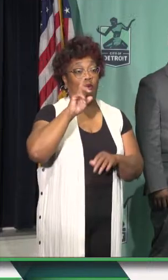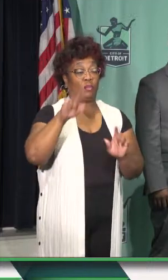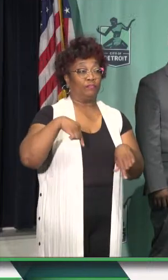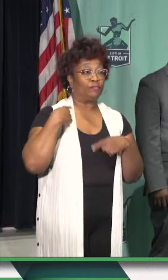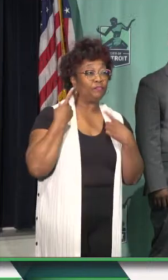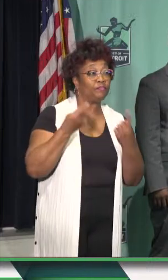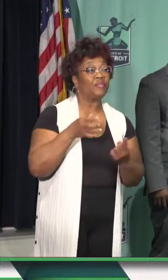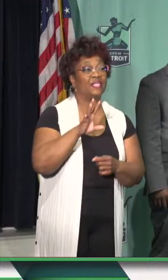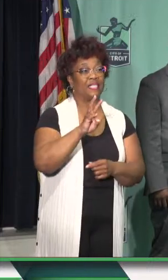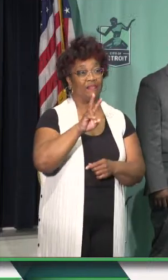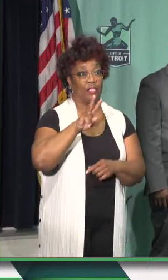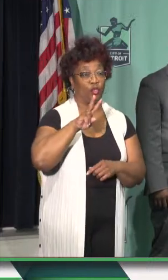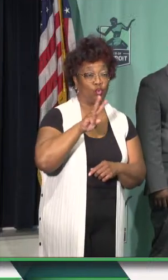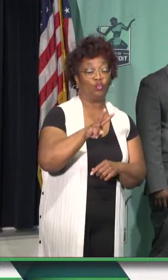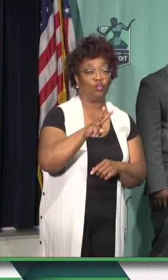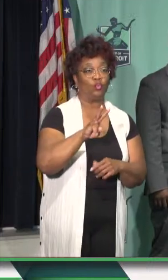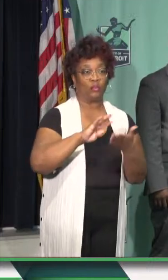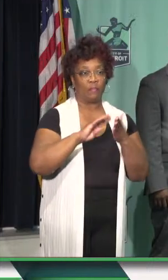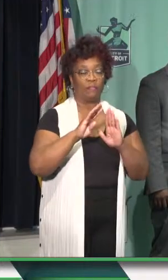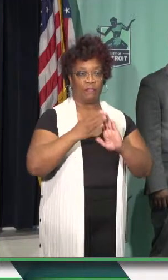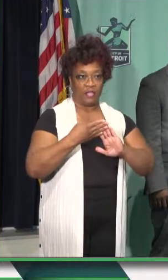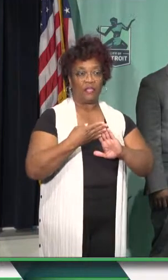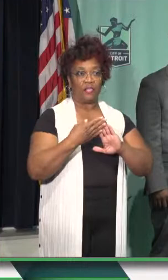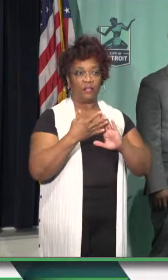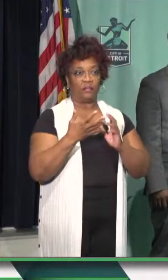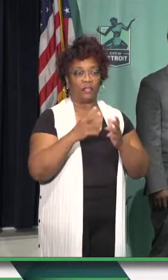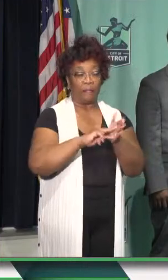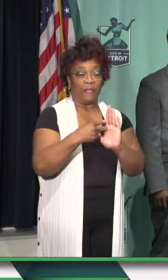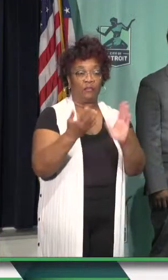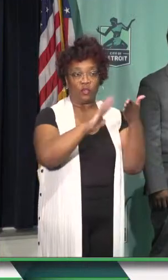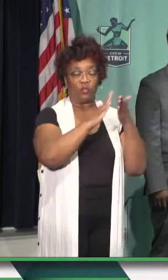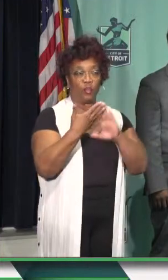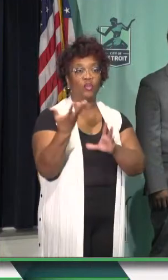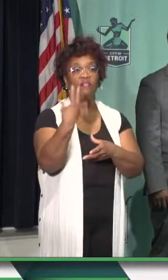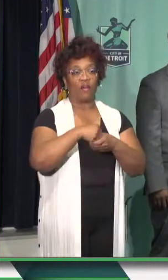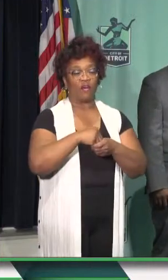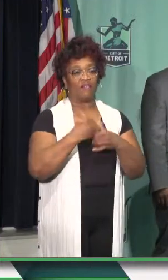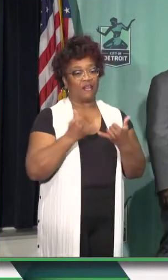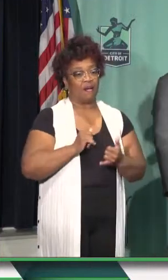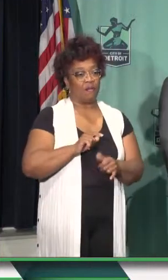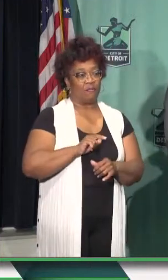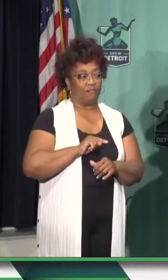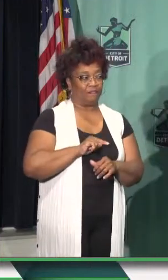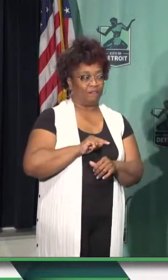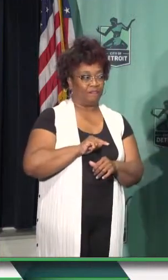getting involved. And with that, I'll turn it over to our Deputy Mayor, Bettison.